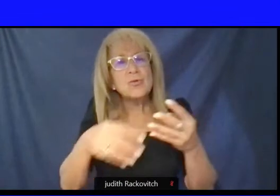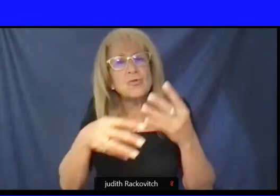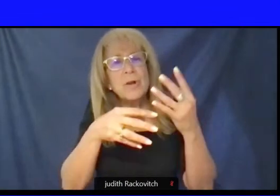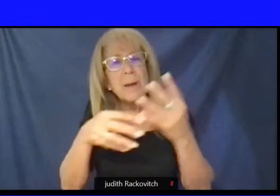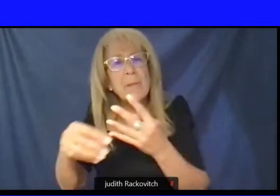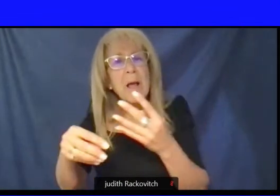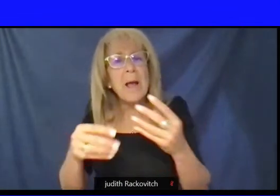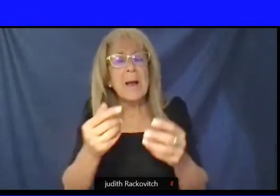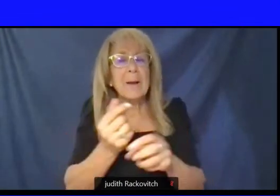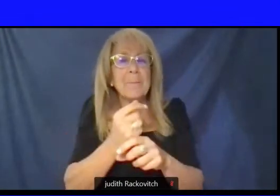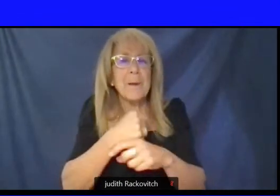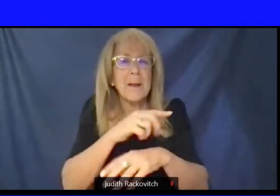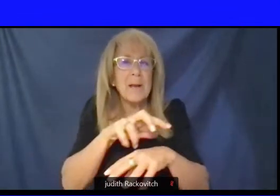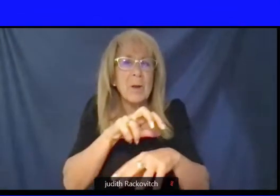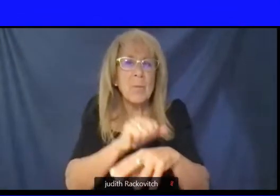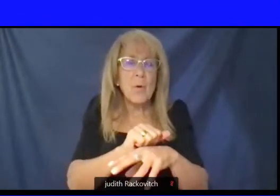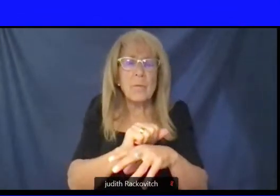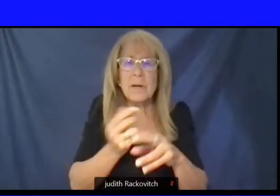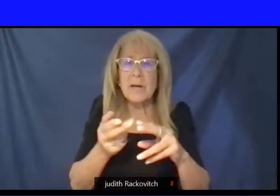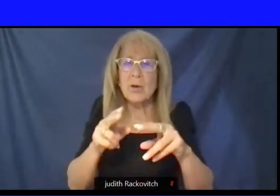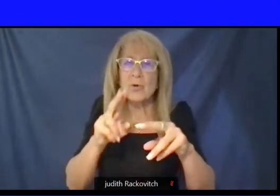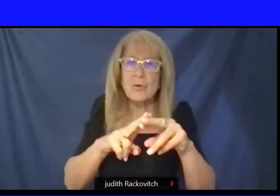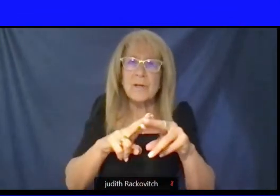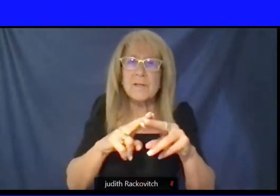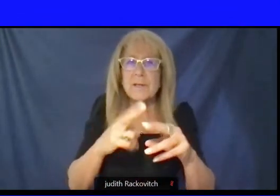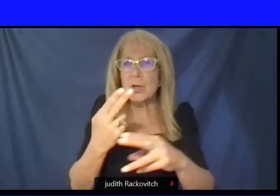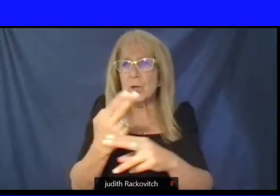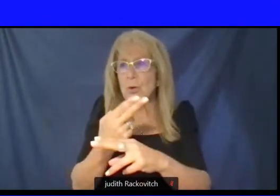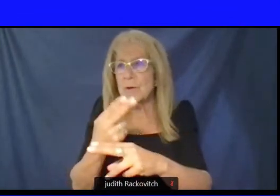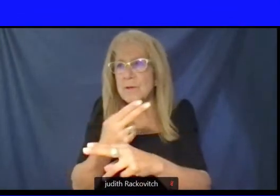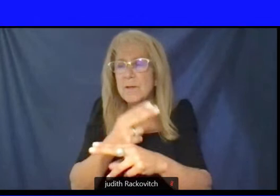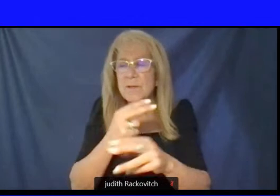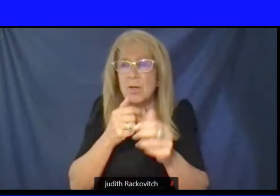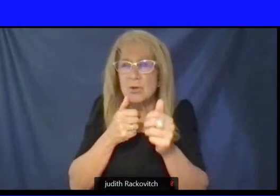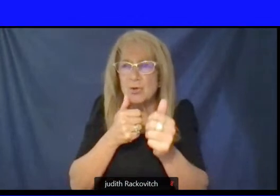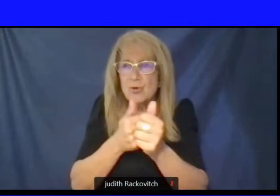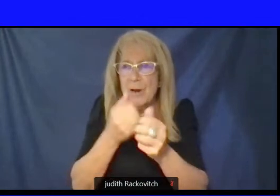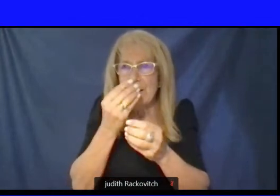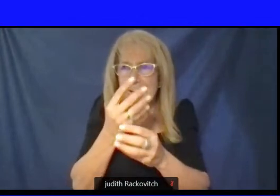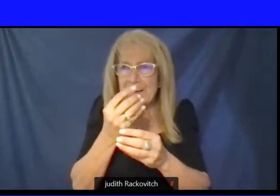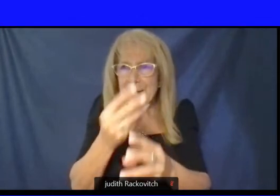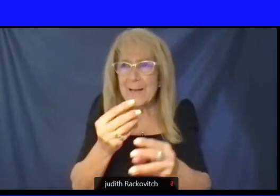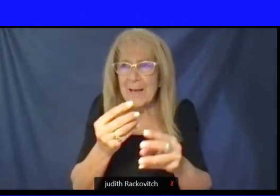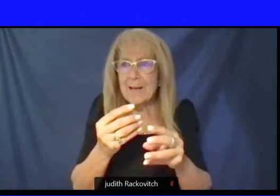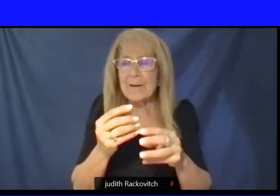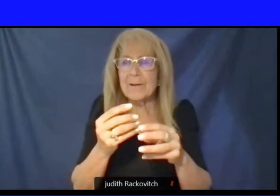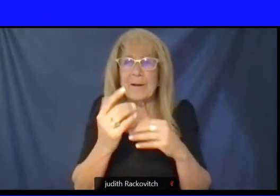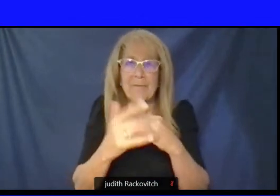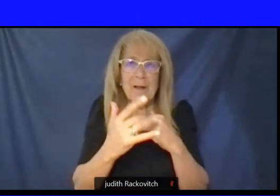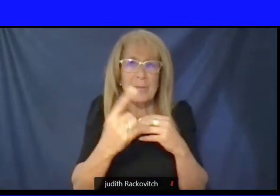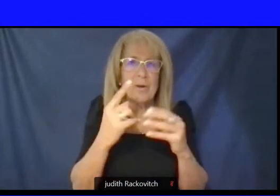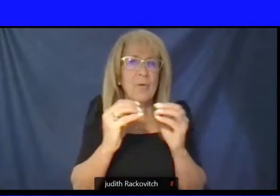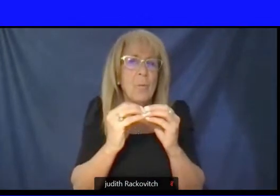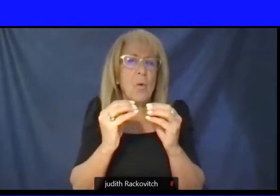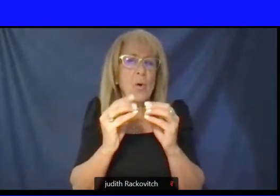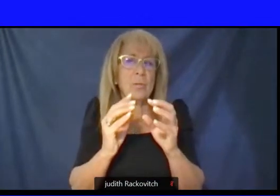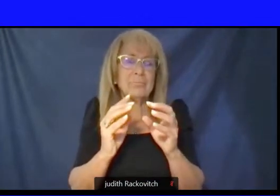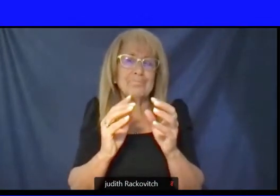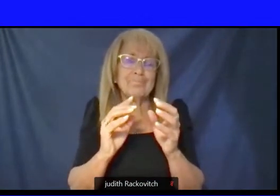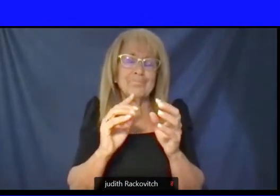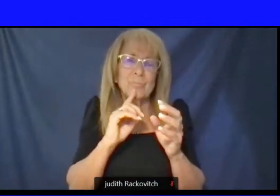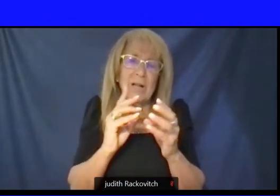clinics. The program rolled out in November of 2020. We currently have 4 clinics participating: Kings